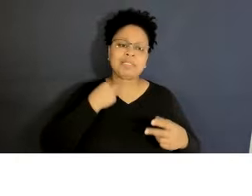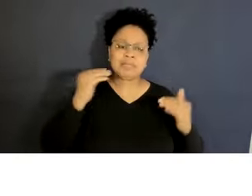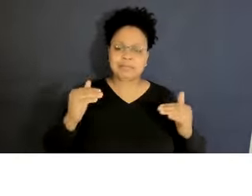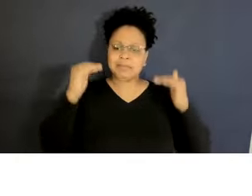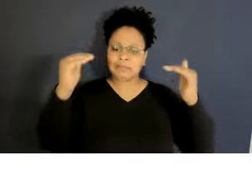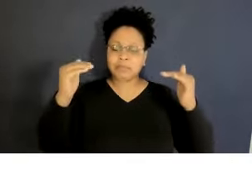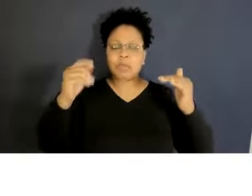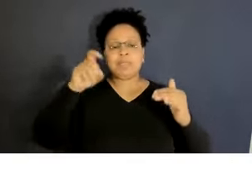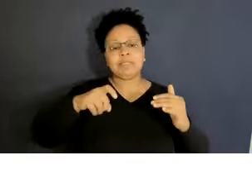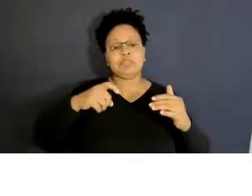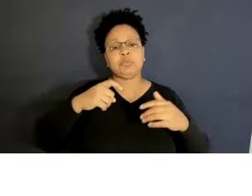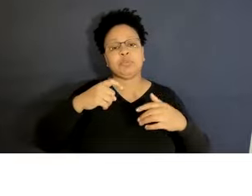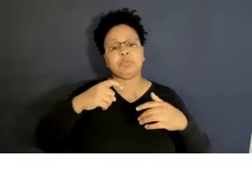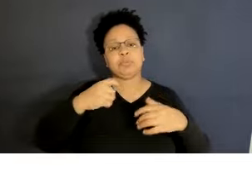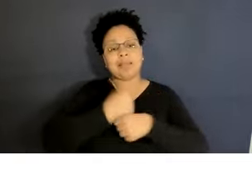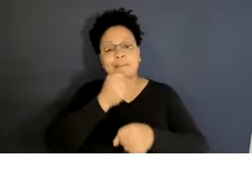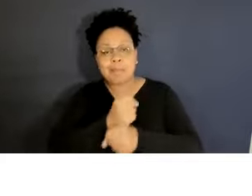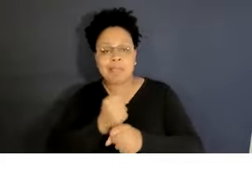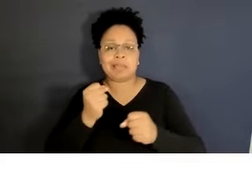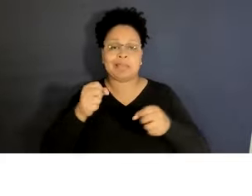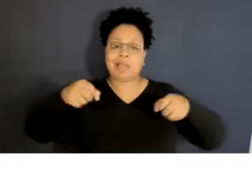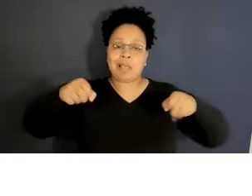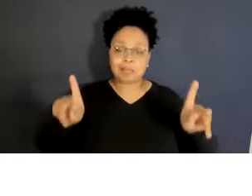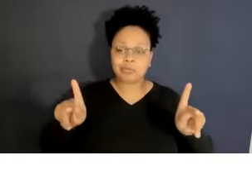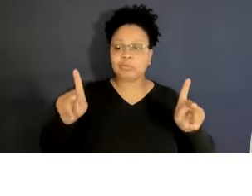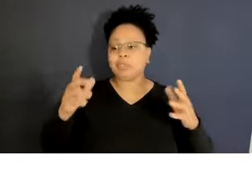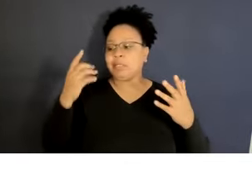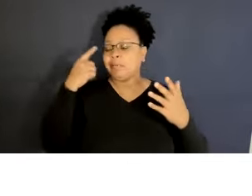create the opportunities for